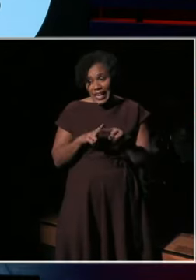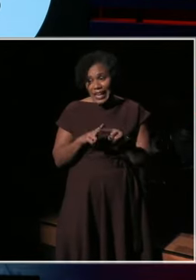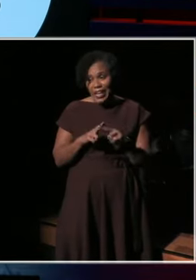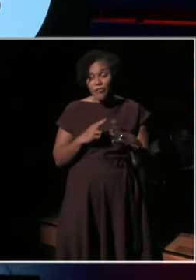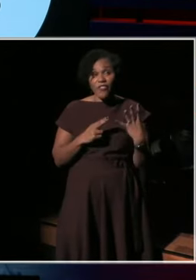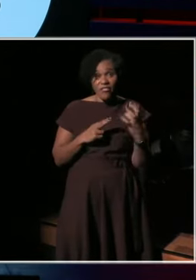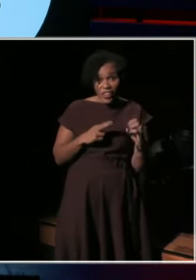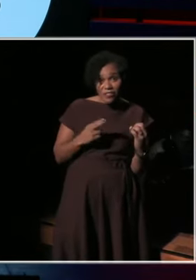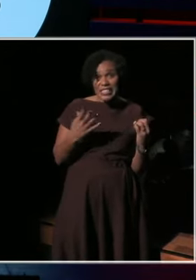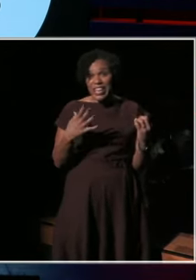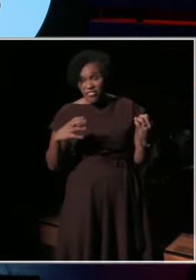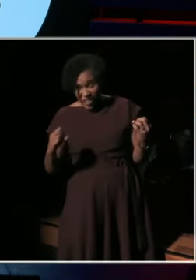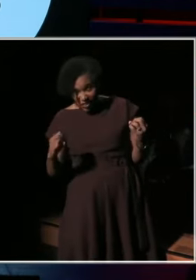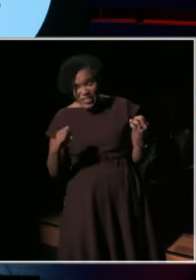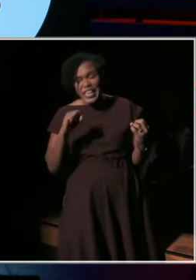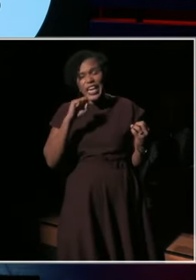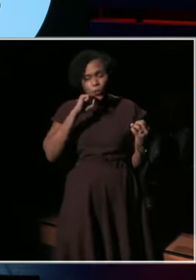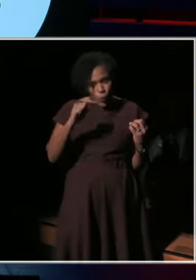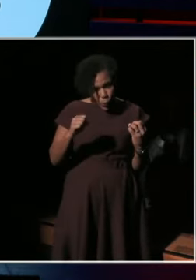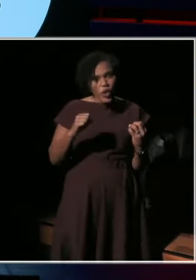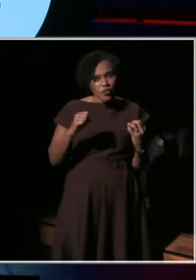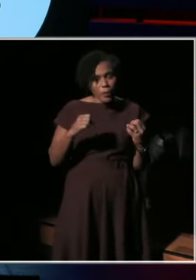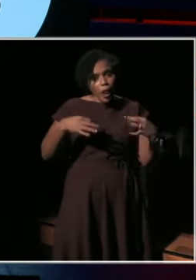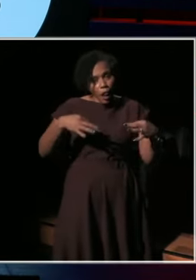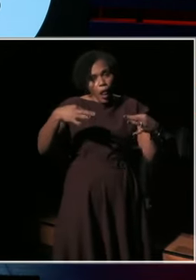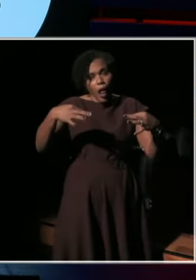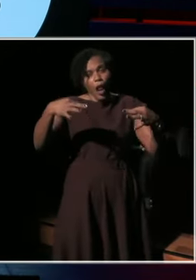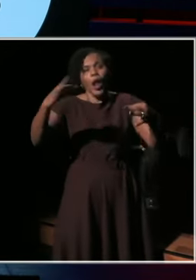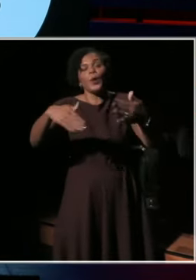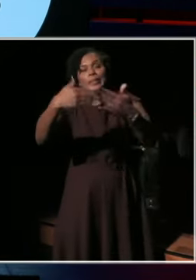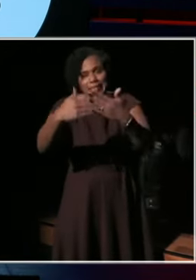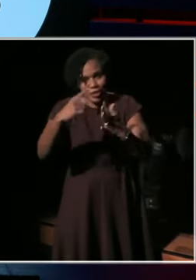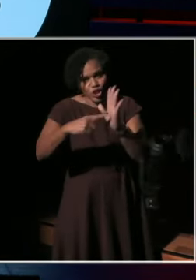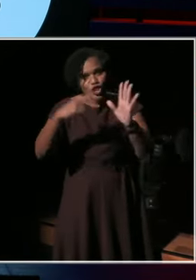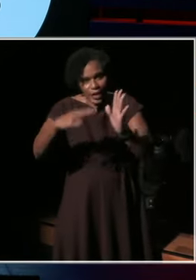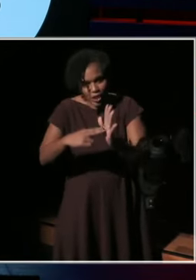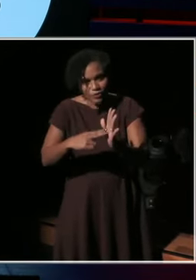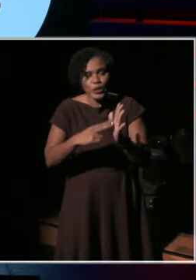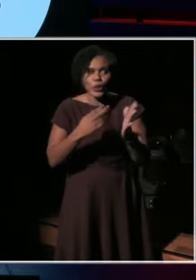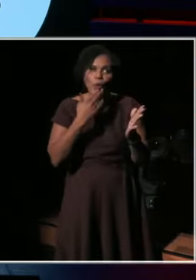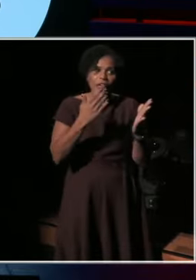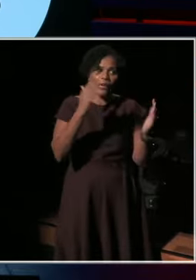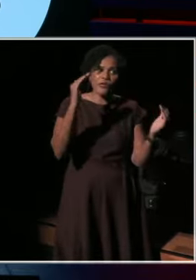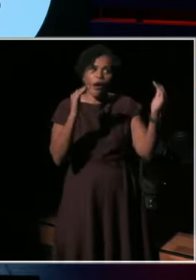January. So, thank you. Thank you.